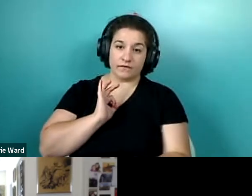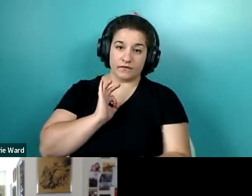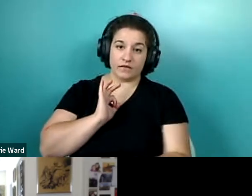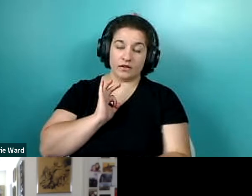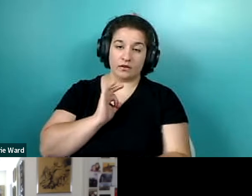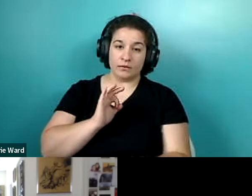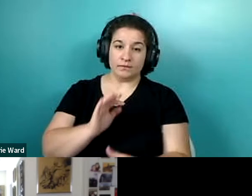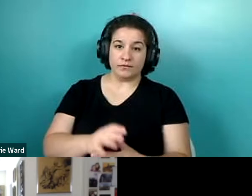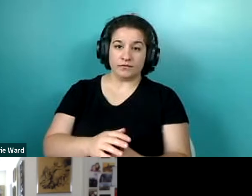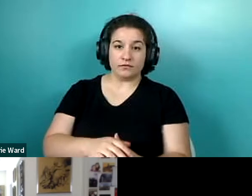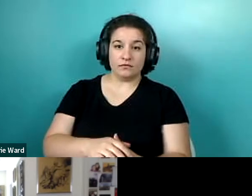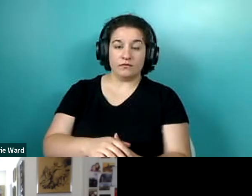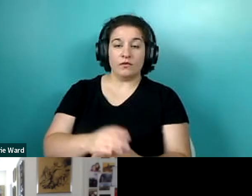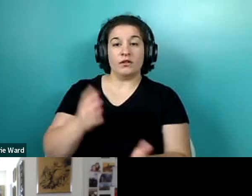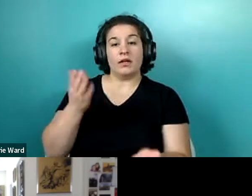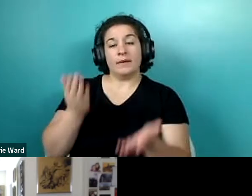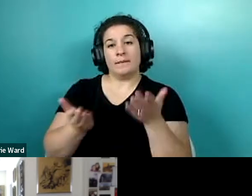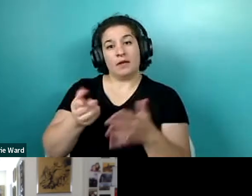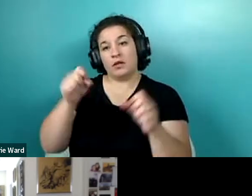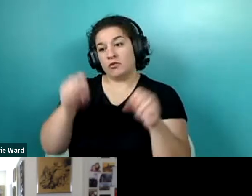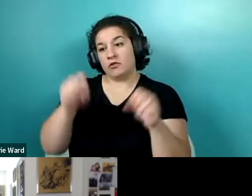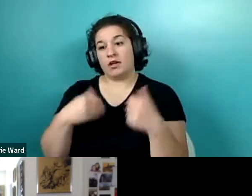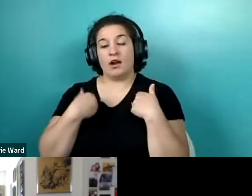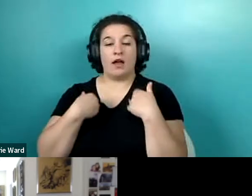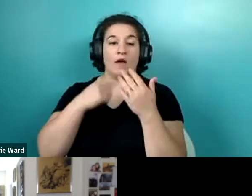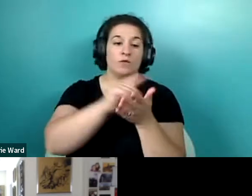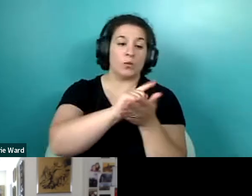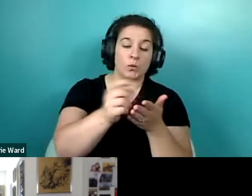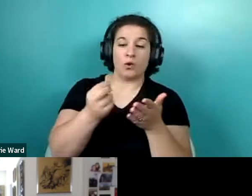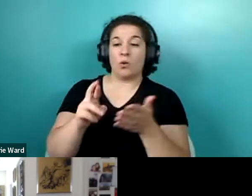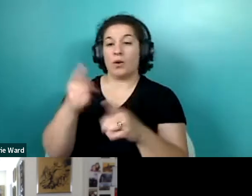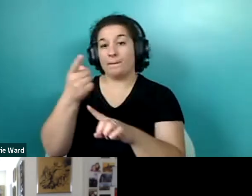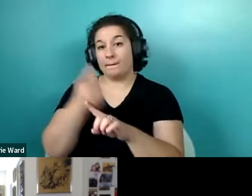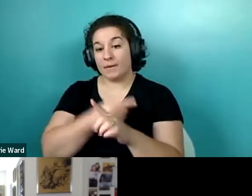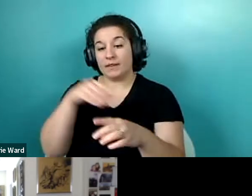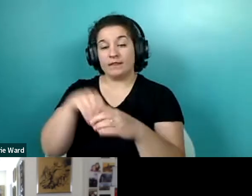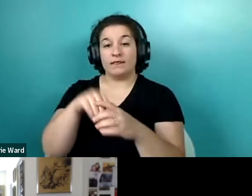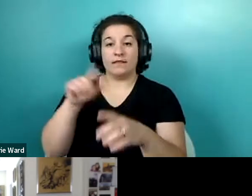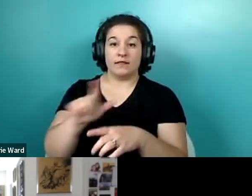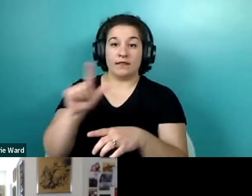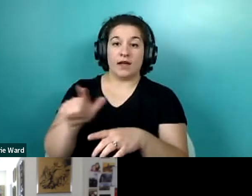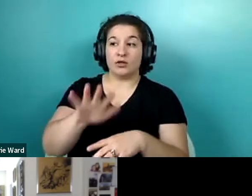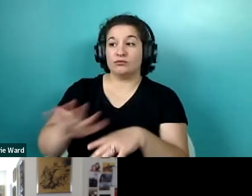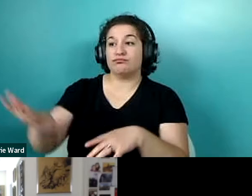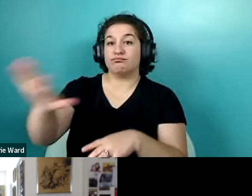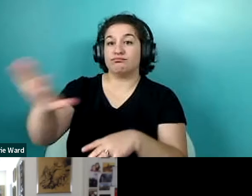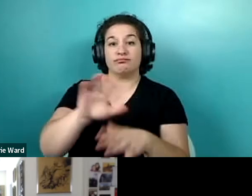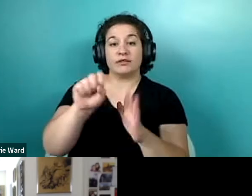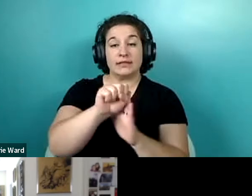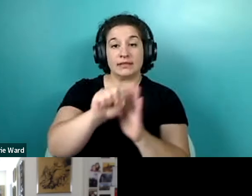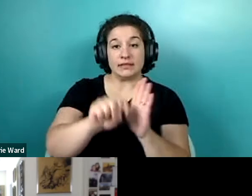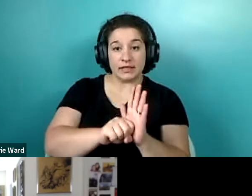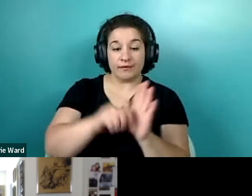maybe you could have a week or a month in libraries around the state, which would focus on one or